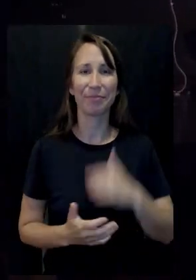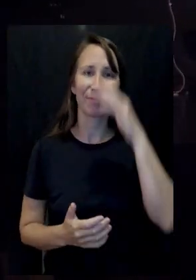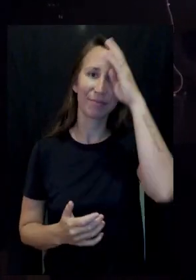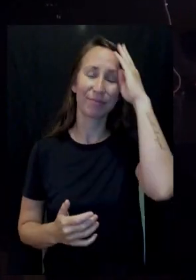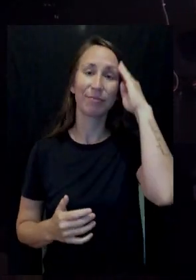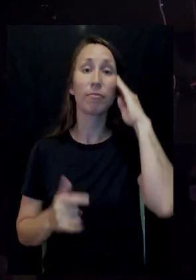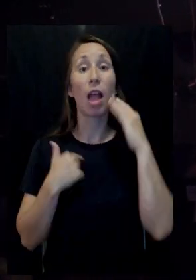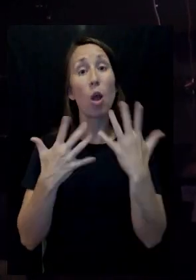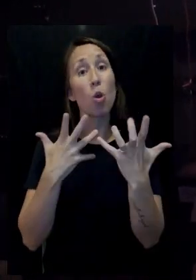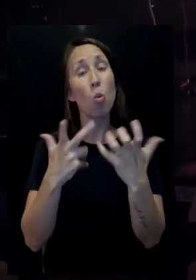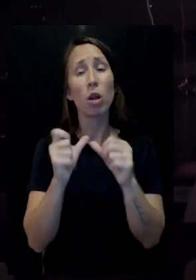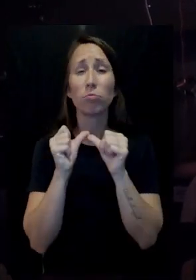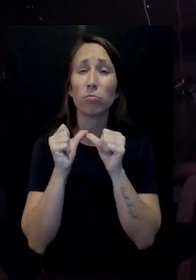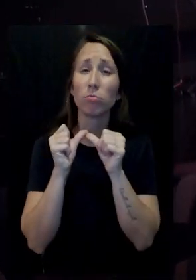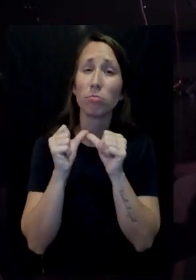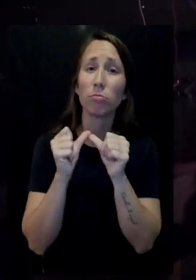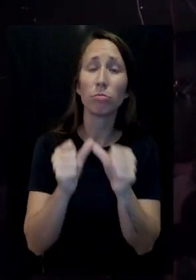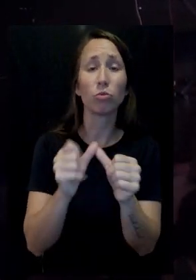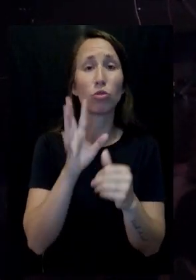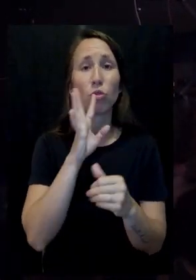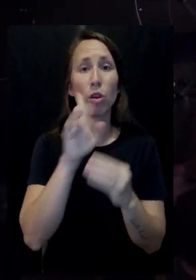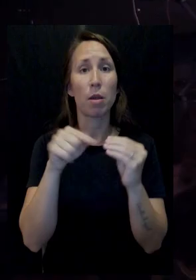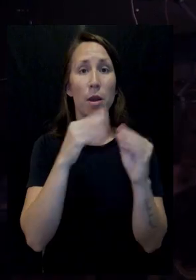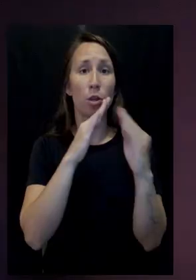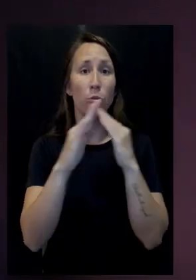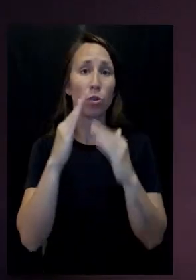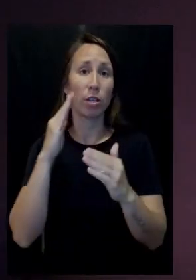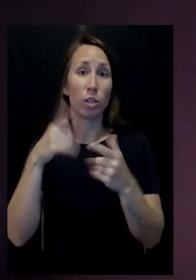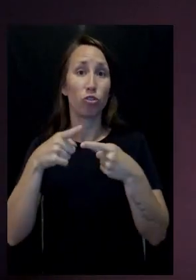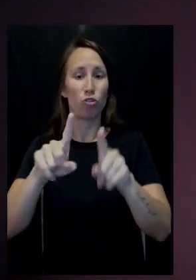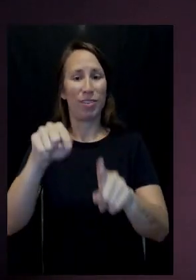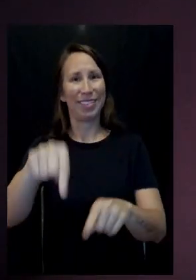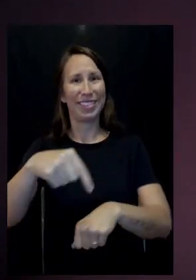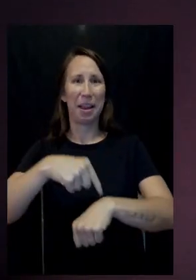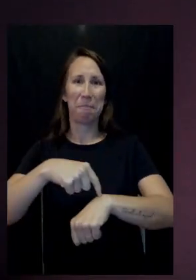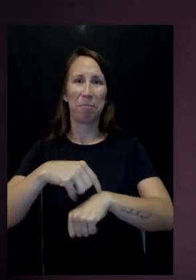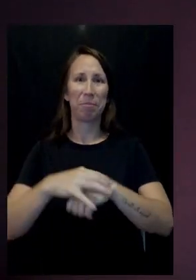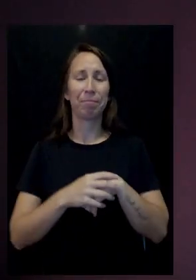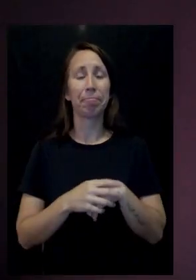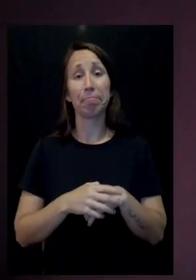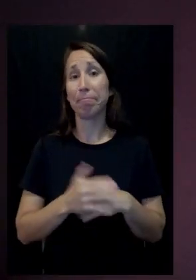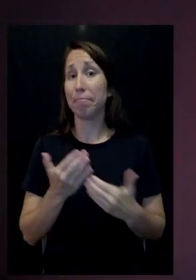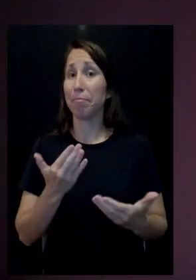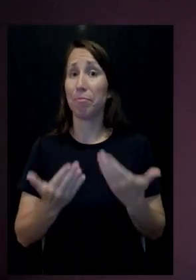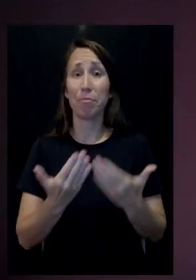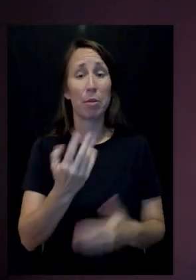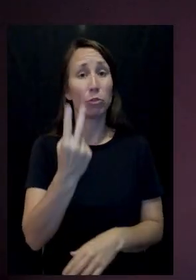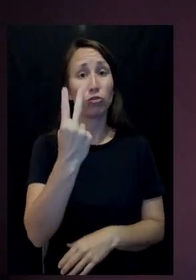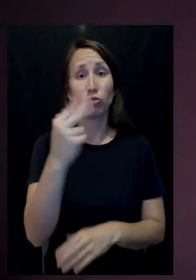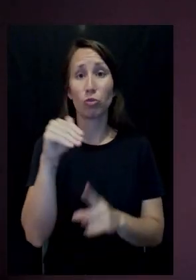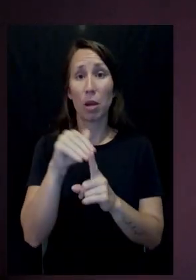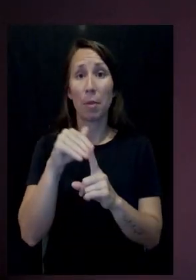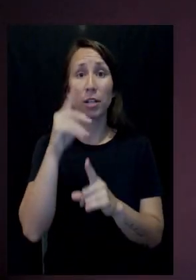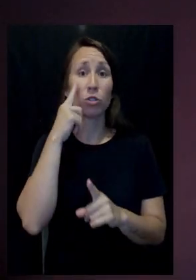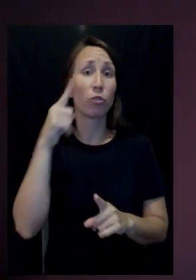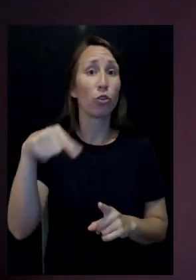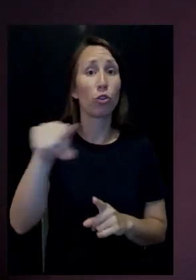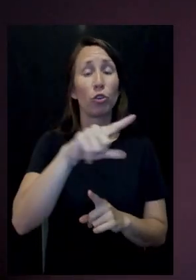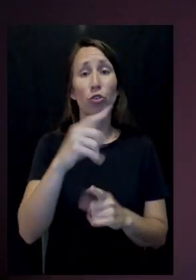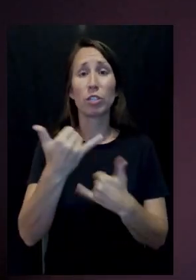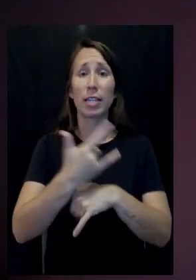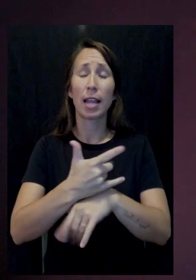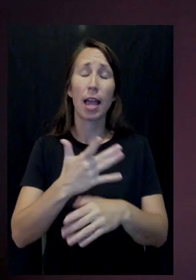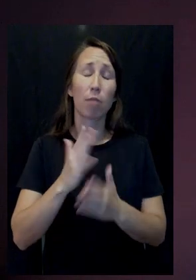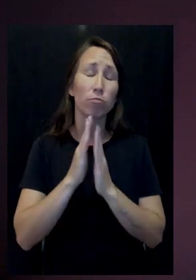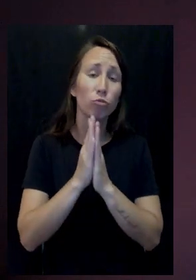So I want to keep talking just for a moment about community in this time. And these might just be two reminders for you today, but I pray they'd go